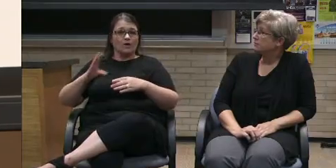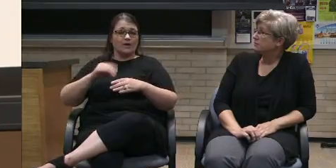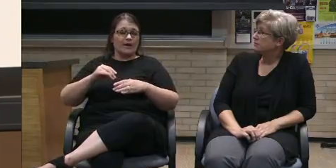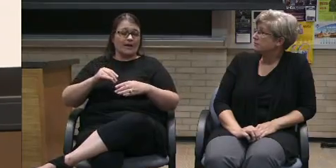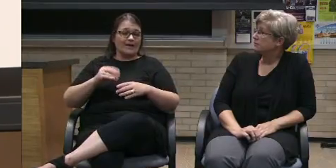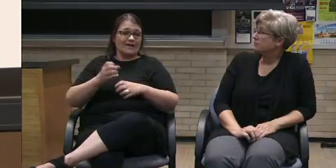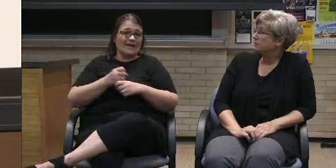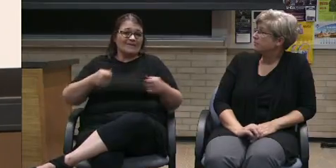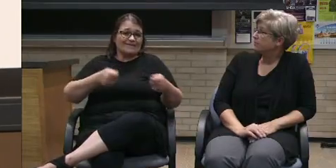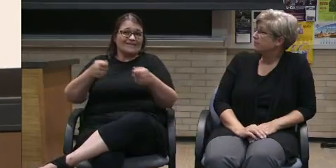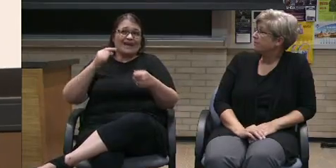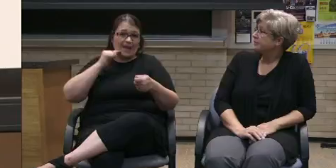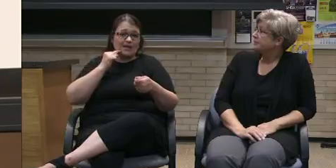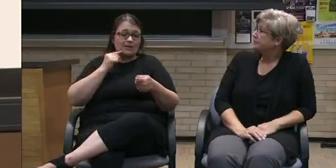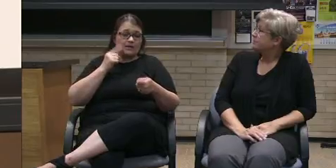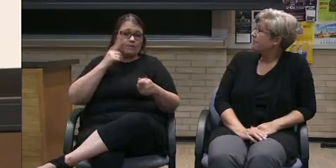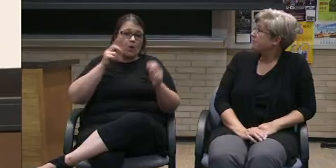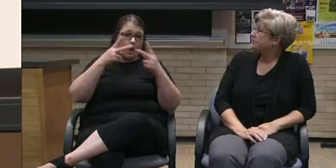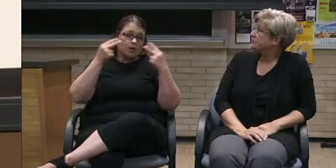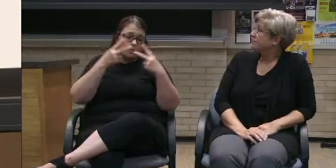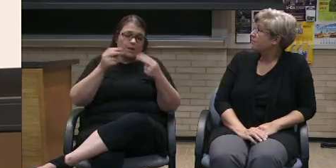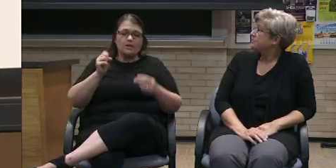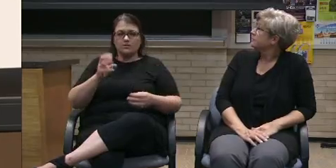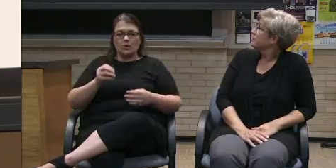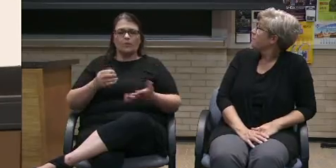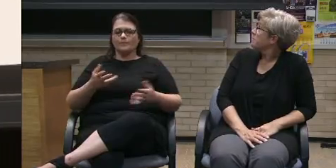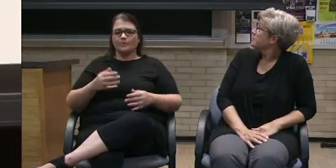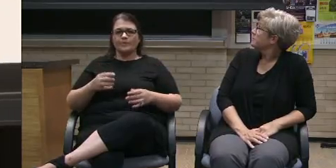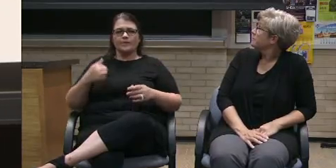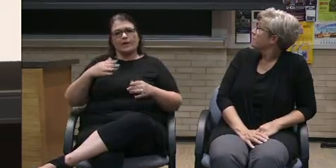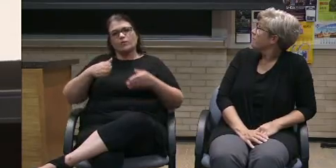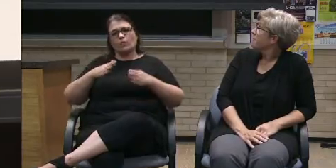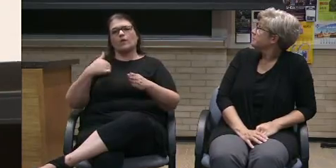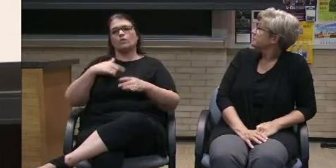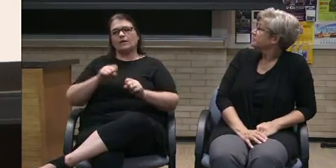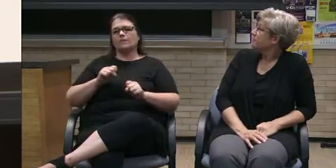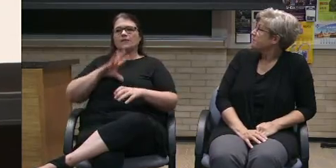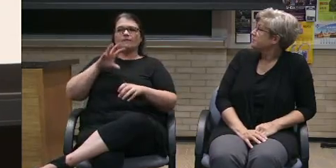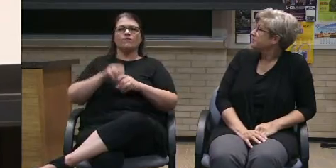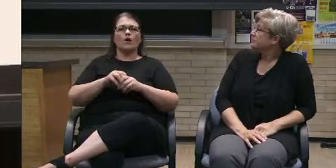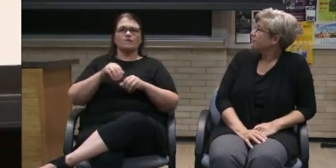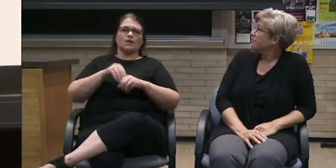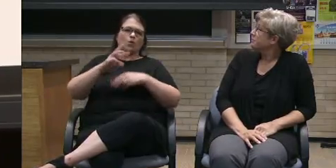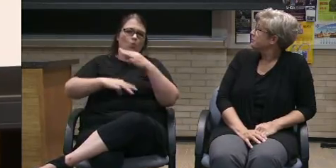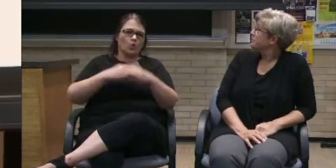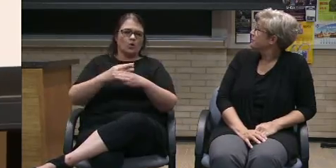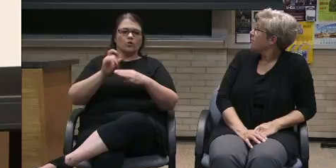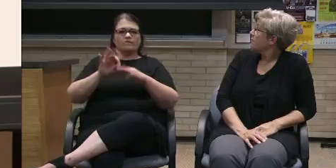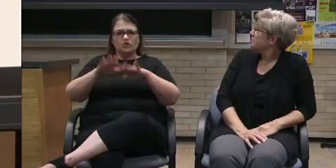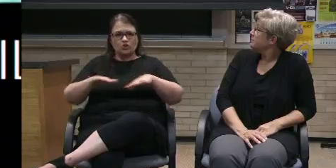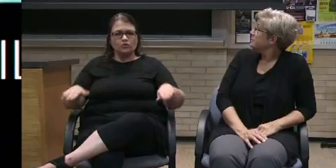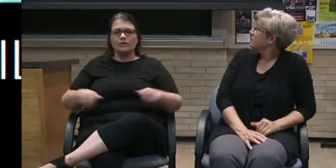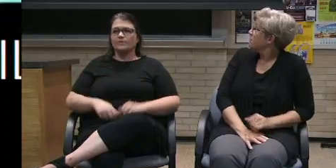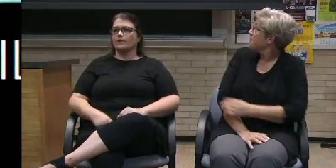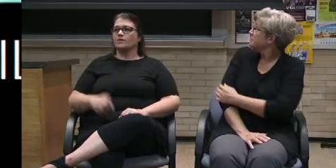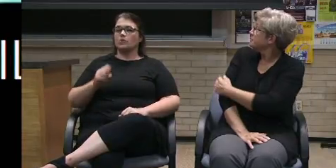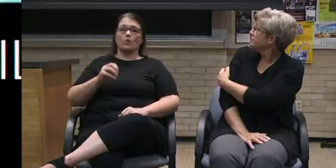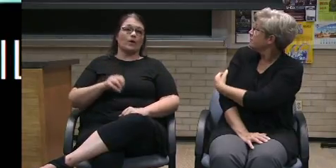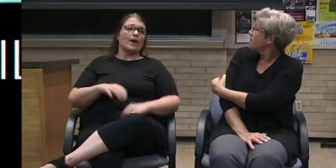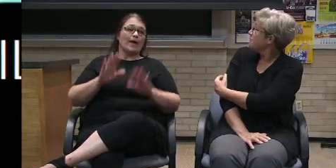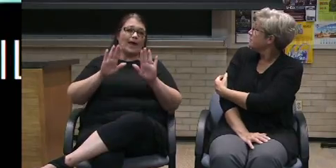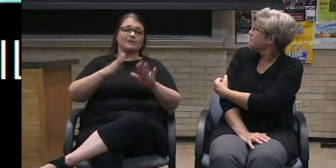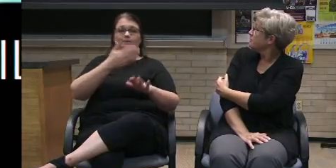far apart. So ways that we can be in the world of the childhood folks. Excellence, best practice. I